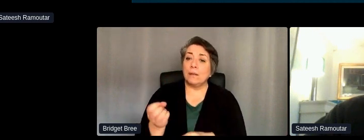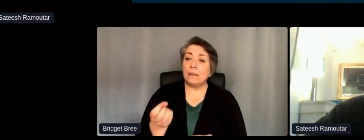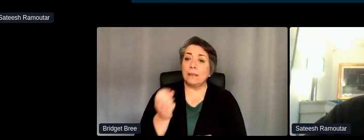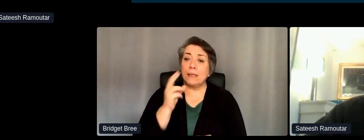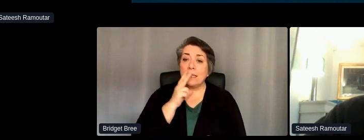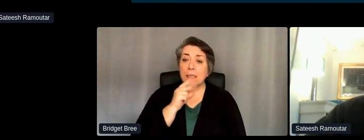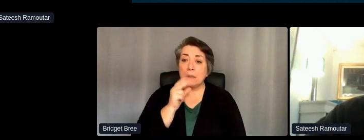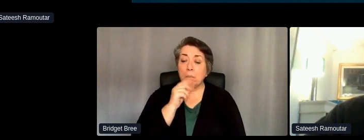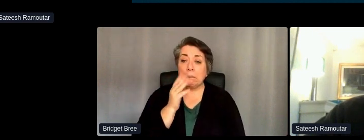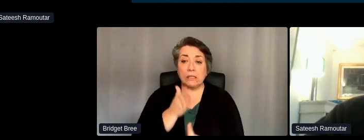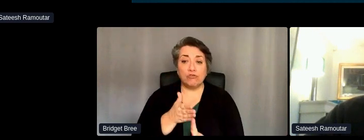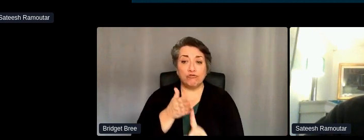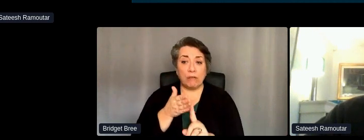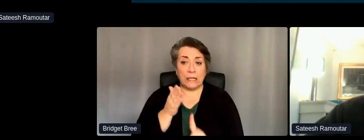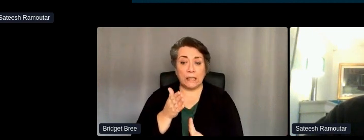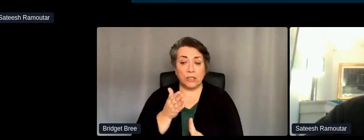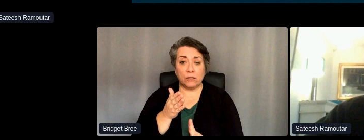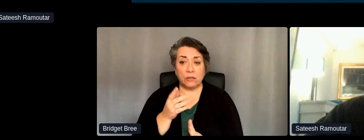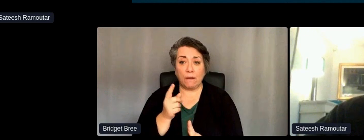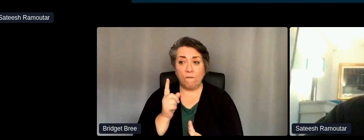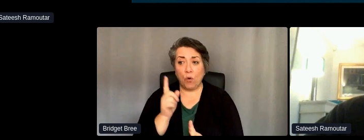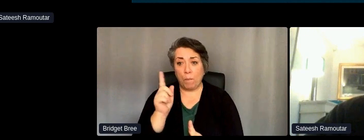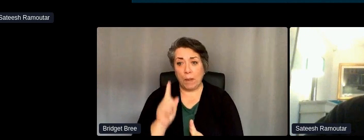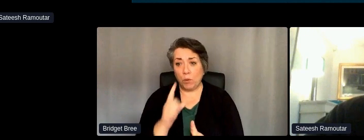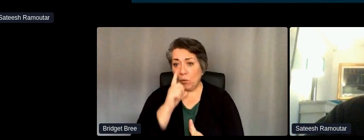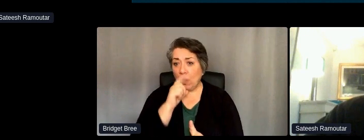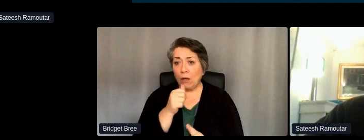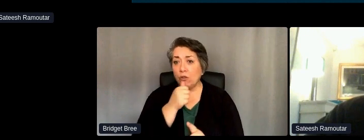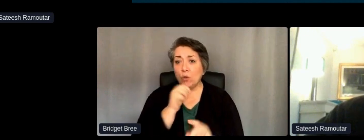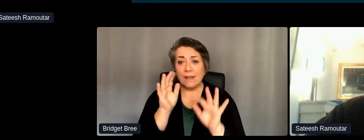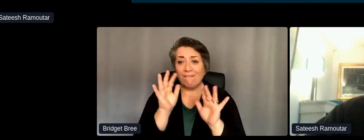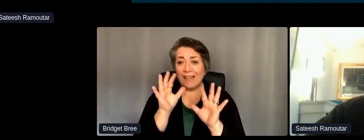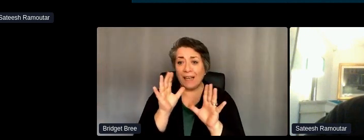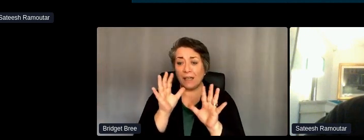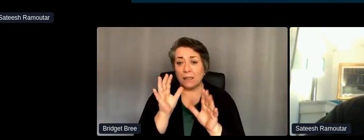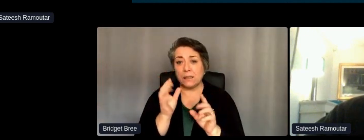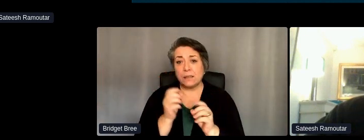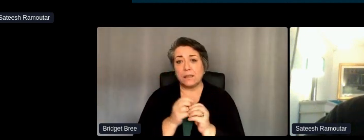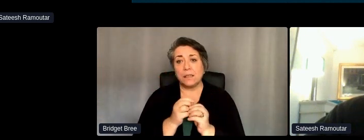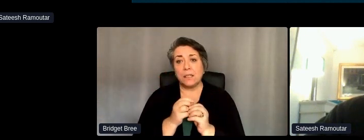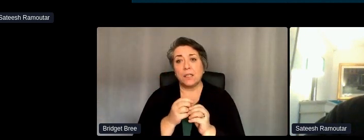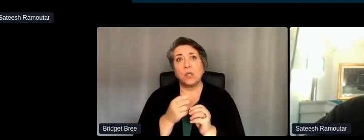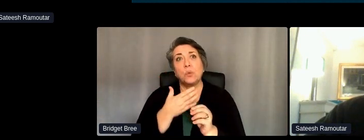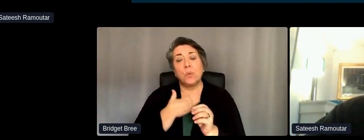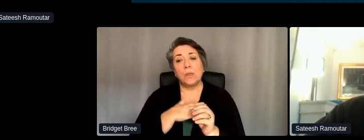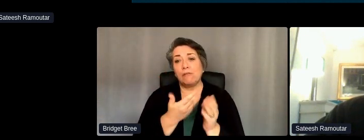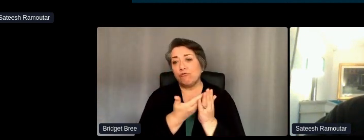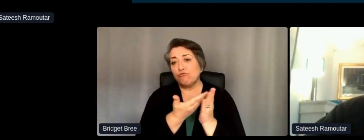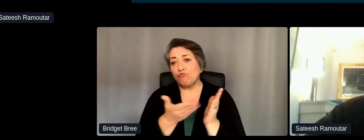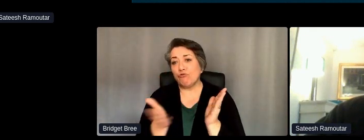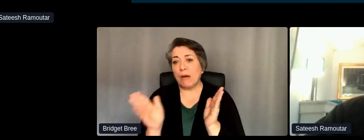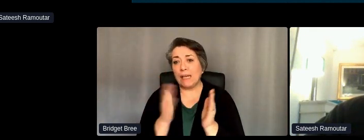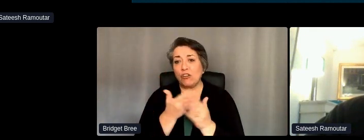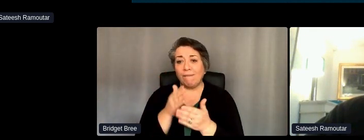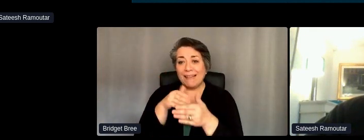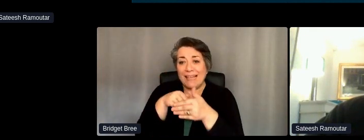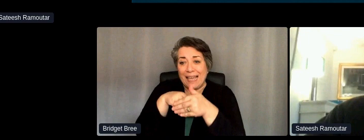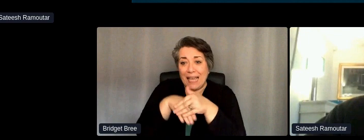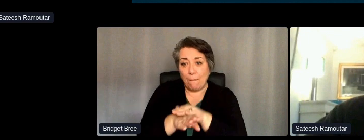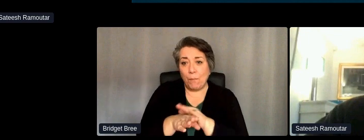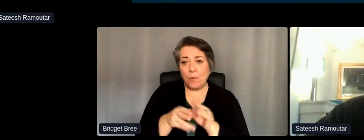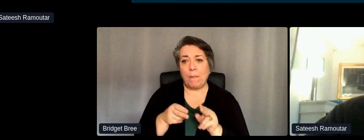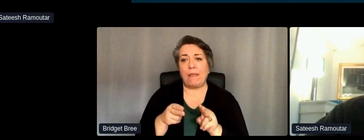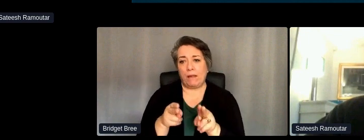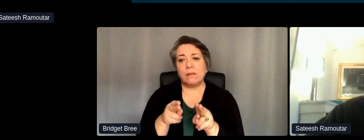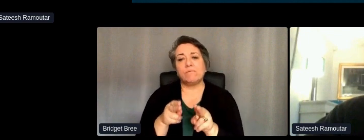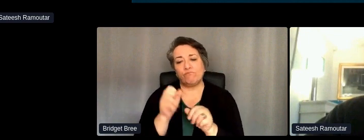severe dexterity issues that require options for a range of input methods. And I think we'd absolutely agree with that. And again, this is going to be part